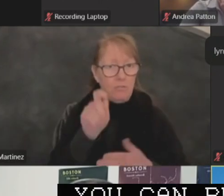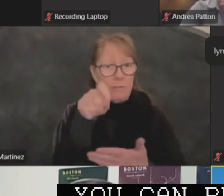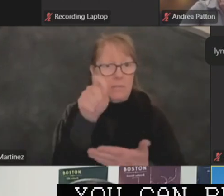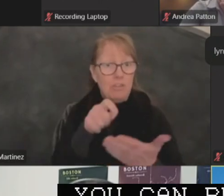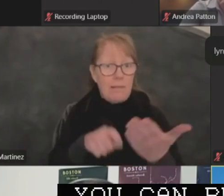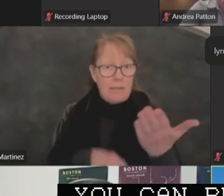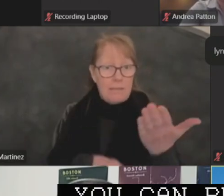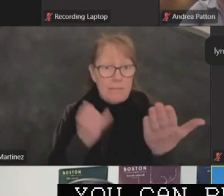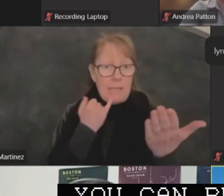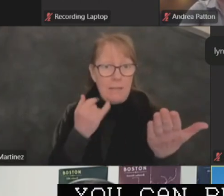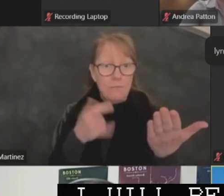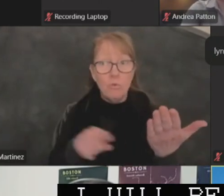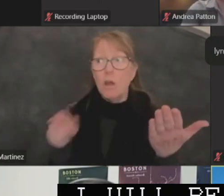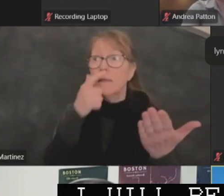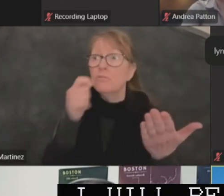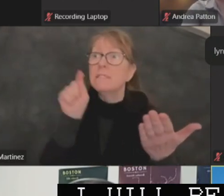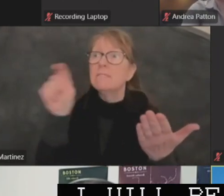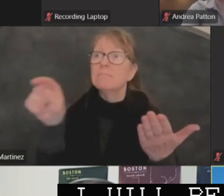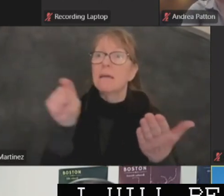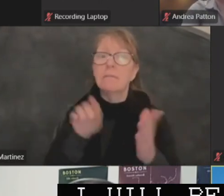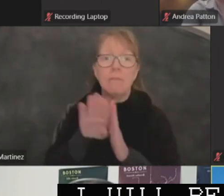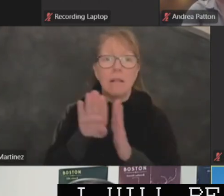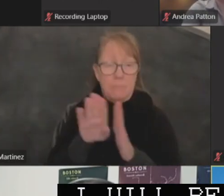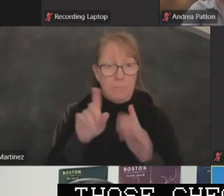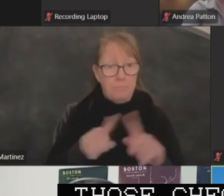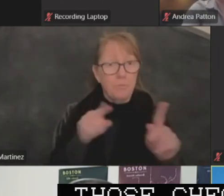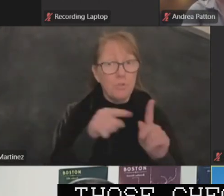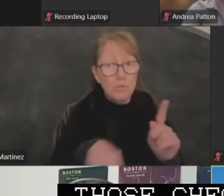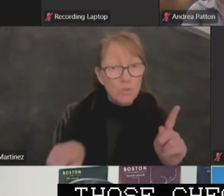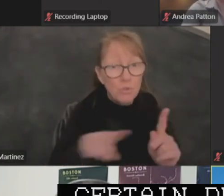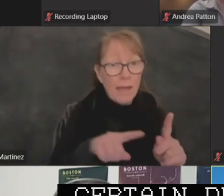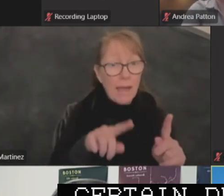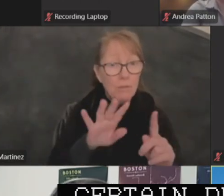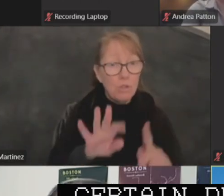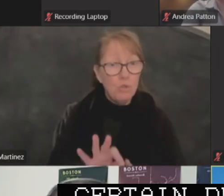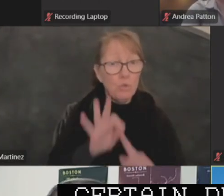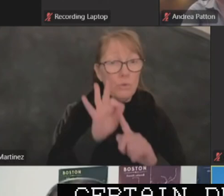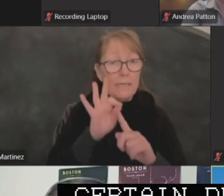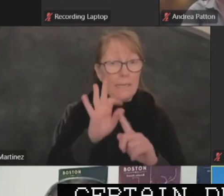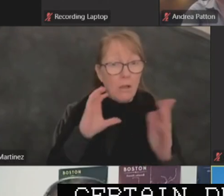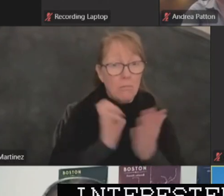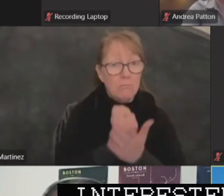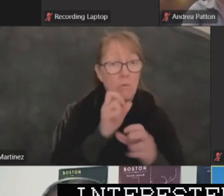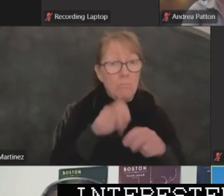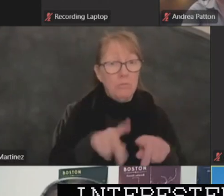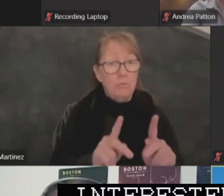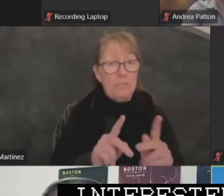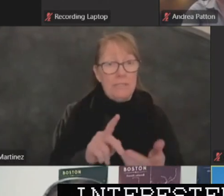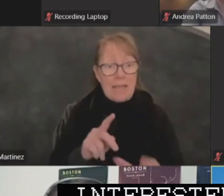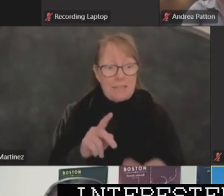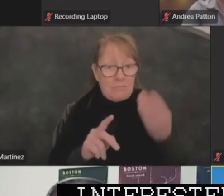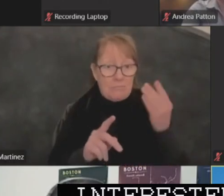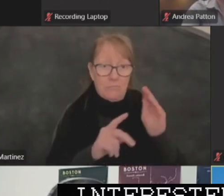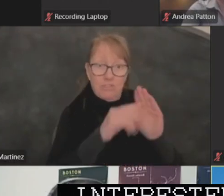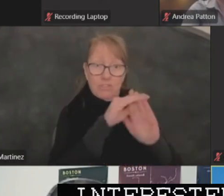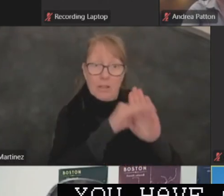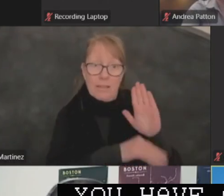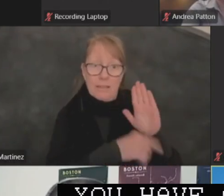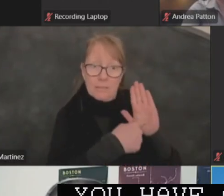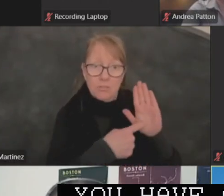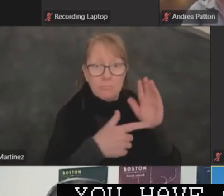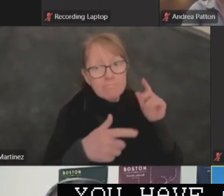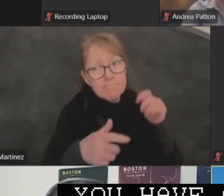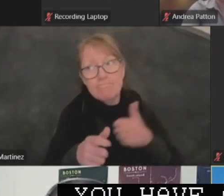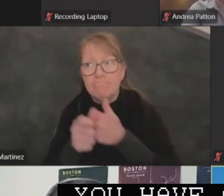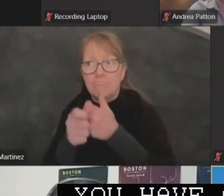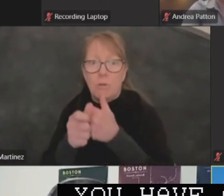you're interested in. But I would say you have a unique opportunity to weigh in using this checklist, because that will really get you up to speed on things that are